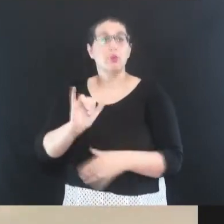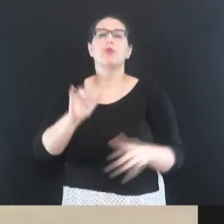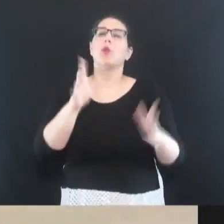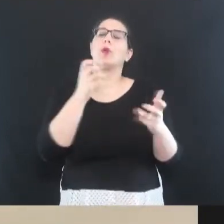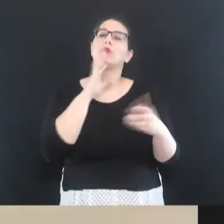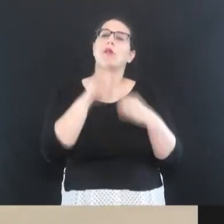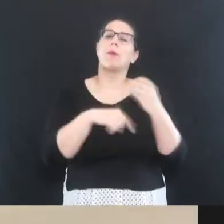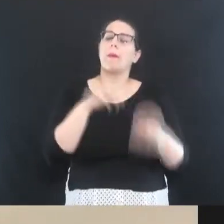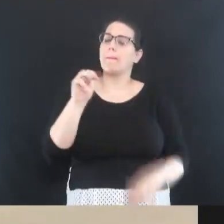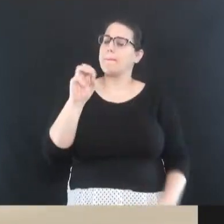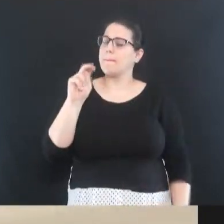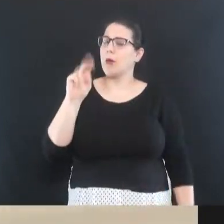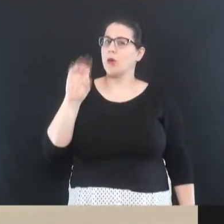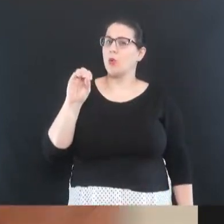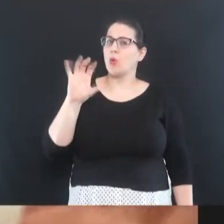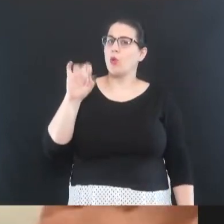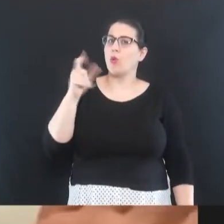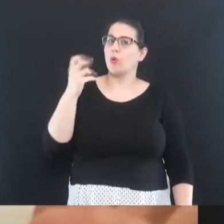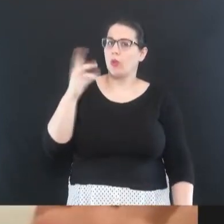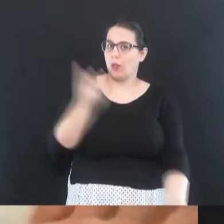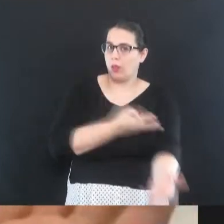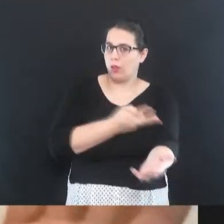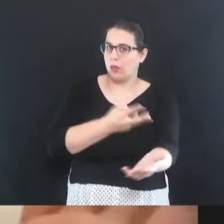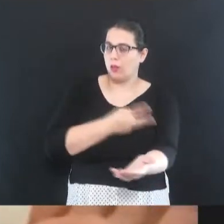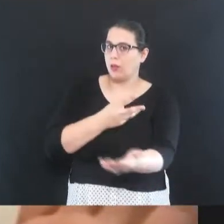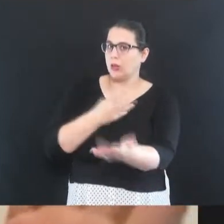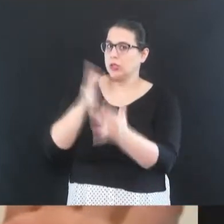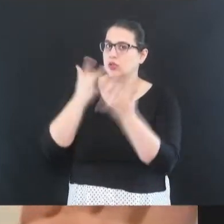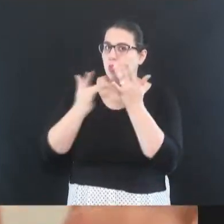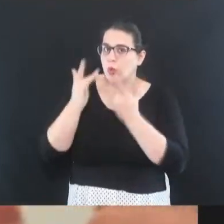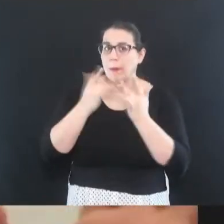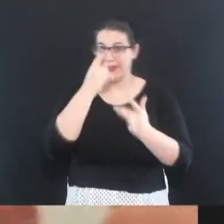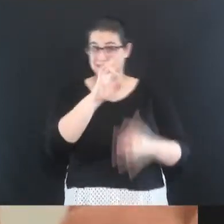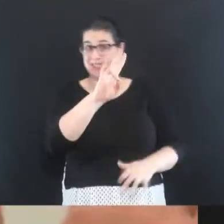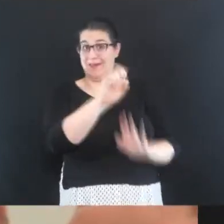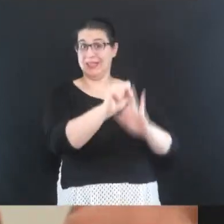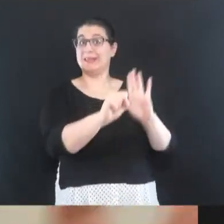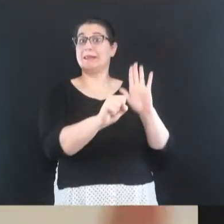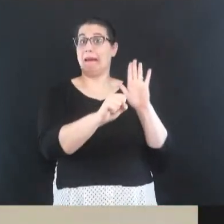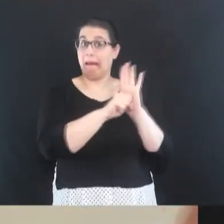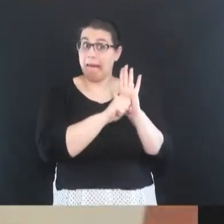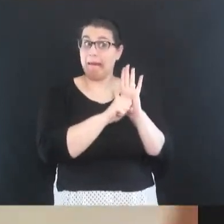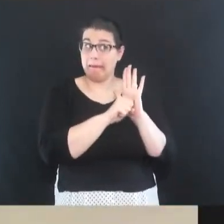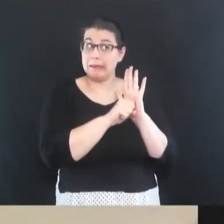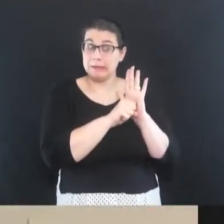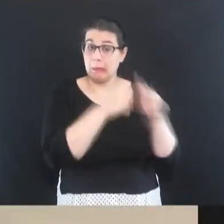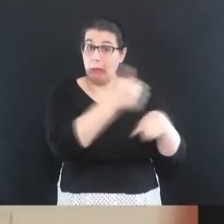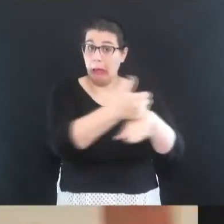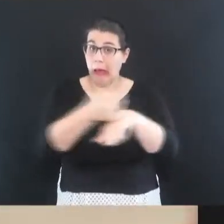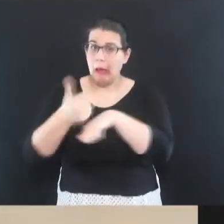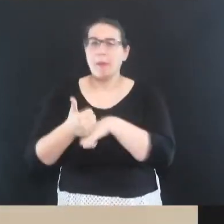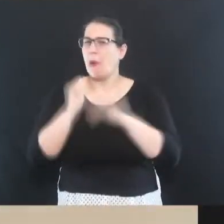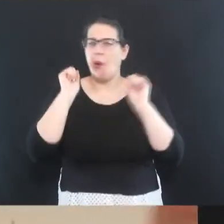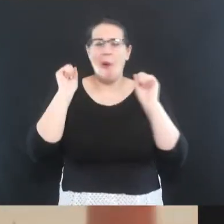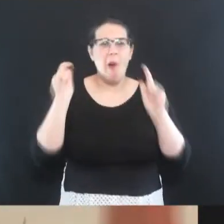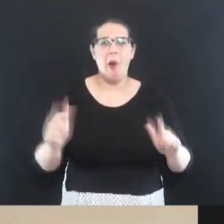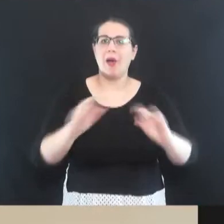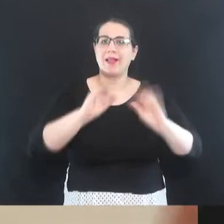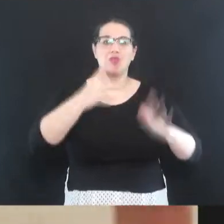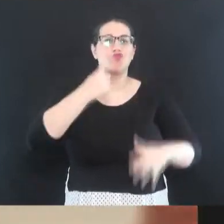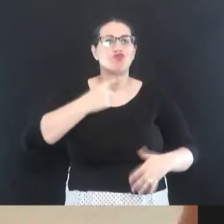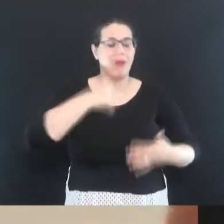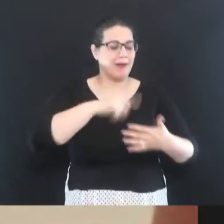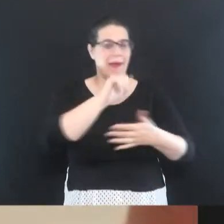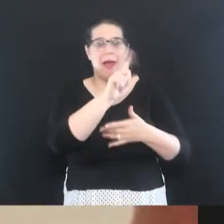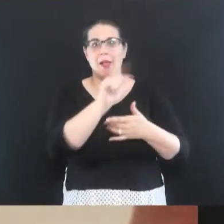shortage. Because the 7 states that they're blaming this on are all clearly red states: Alabama, Florida, Texas, Mississippi,